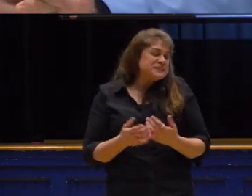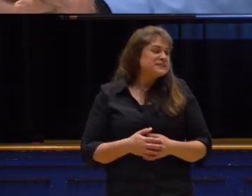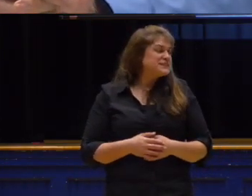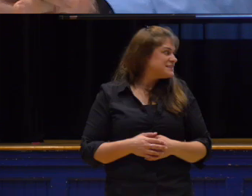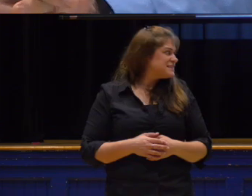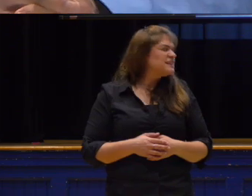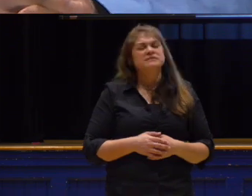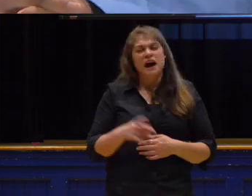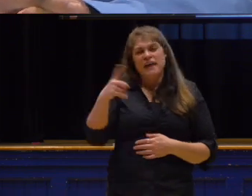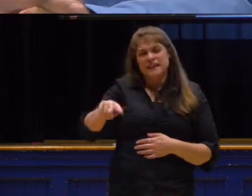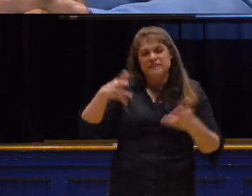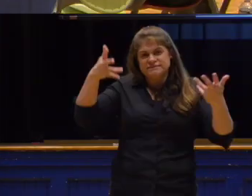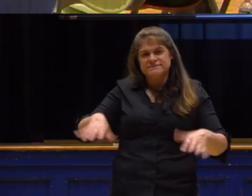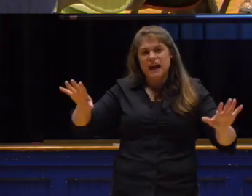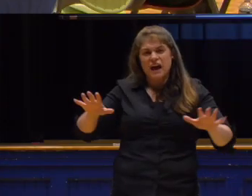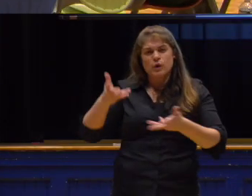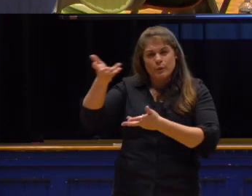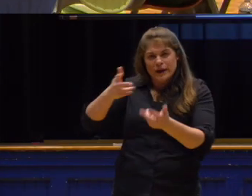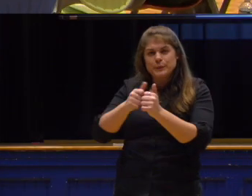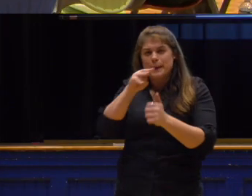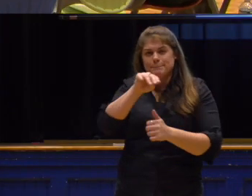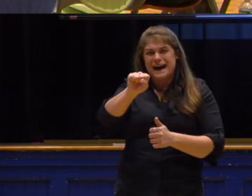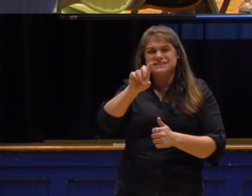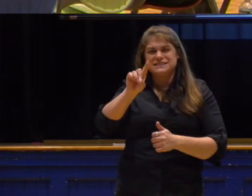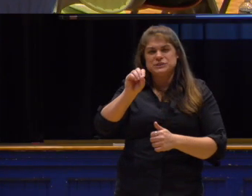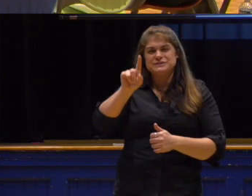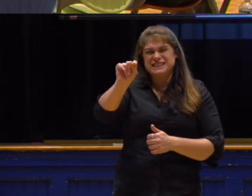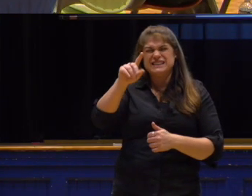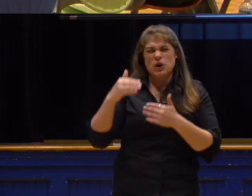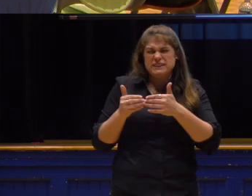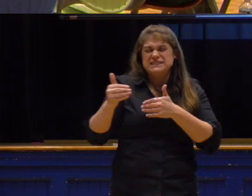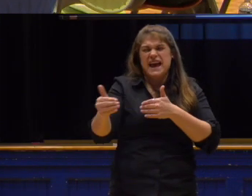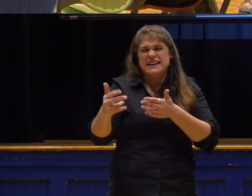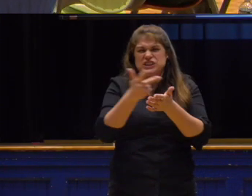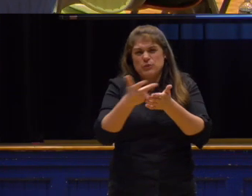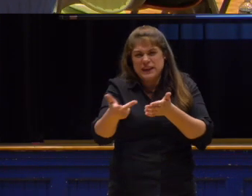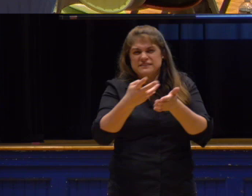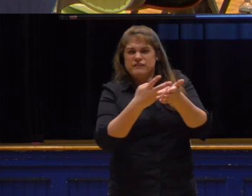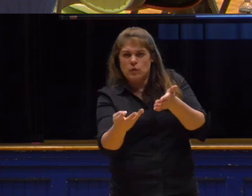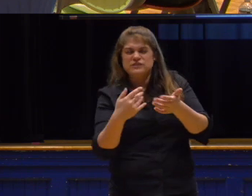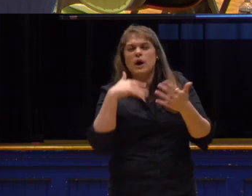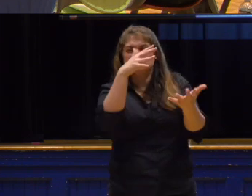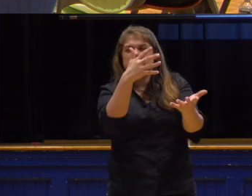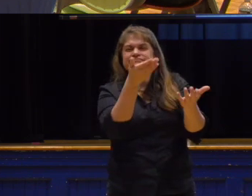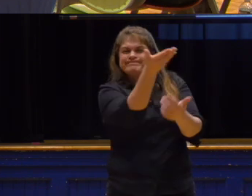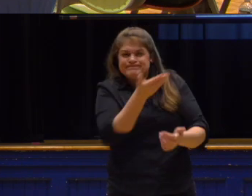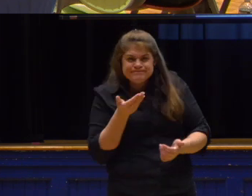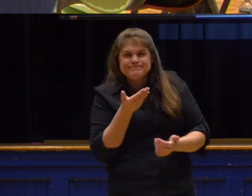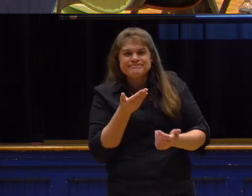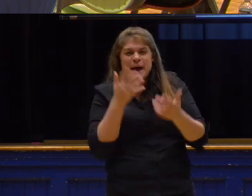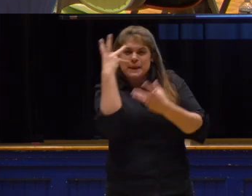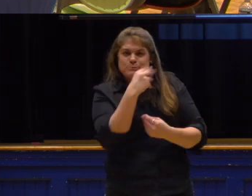to MassDOT when they want to make that. Okay, they've completed it. We're working with MassDOT, so hopefully in the next 2, 3, 4 weeks, we'll get what I call the pretty